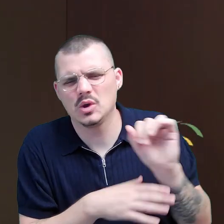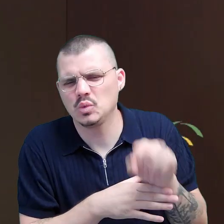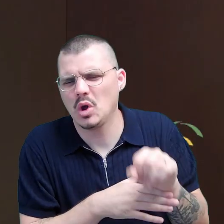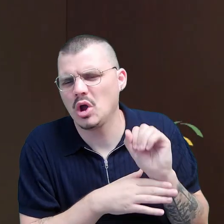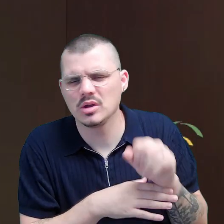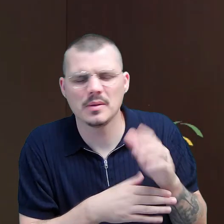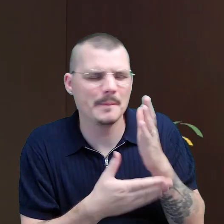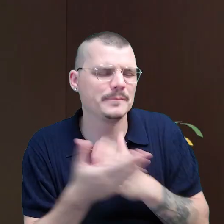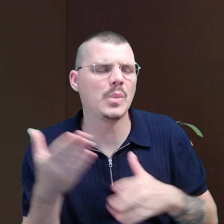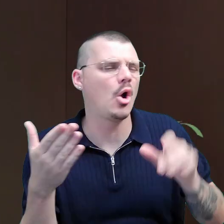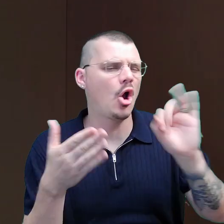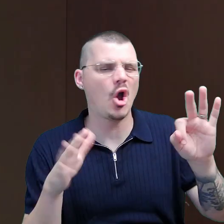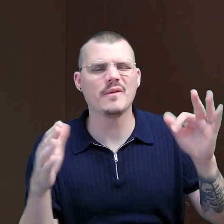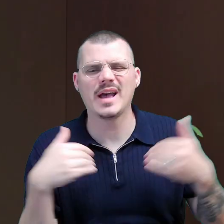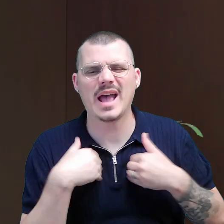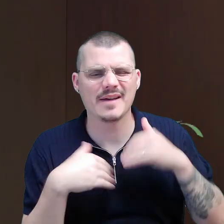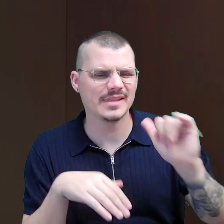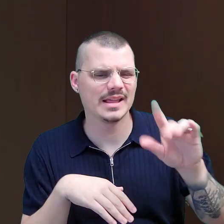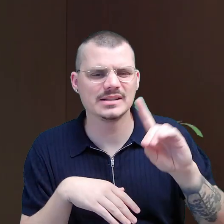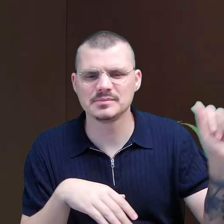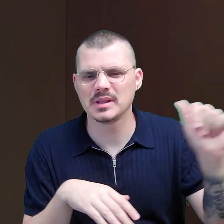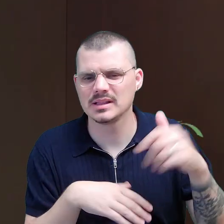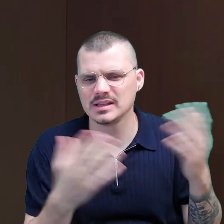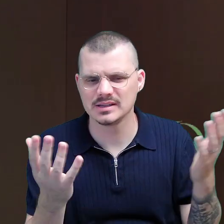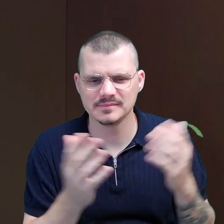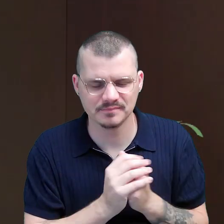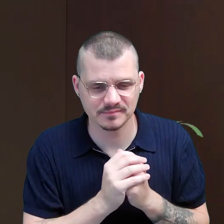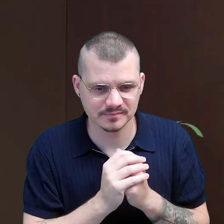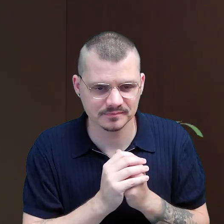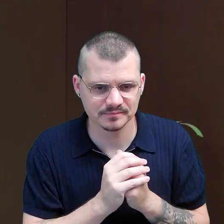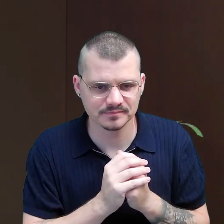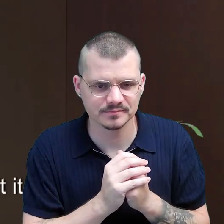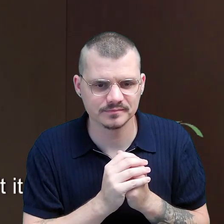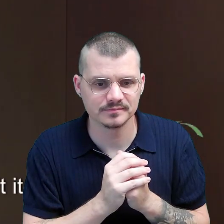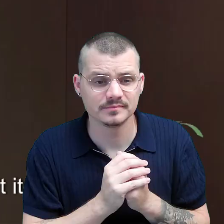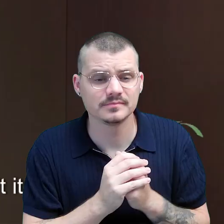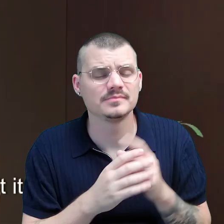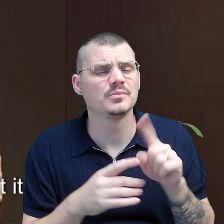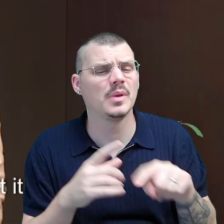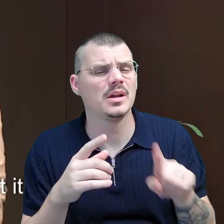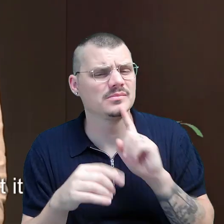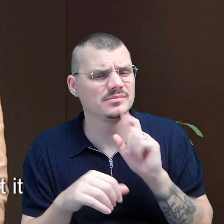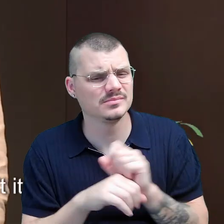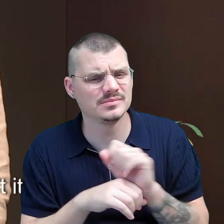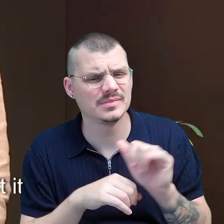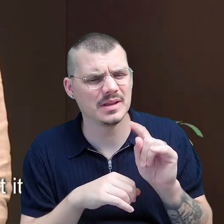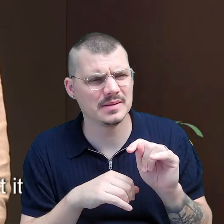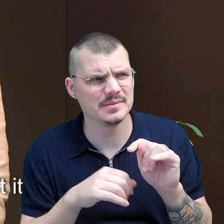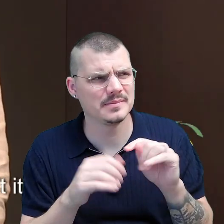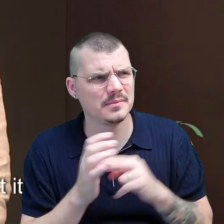It's part of having the disability. And in fact, it means quite a bit more, doesn't it?